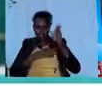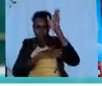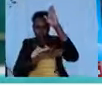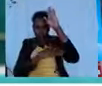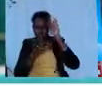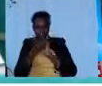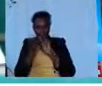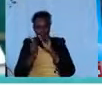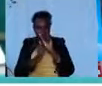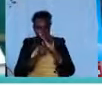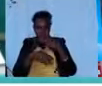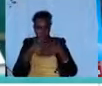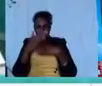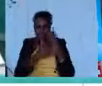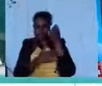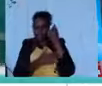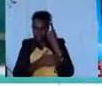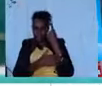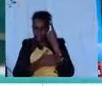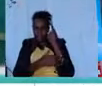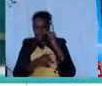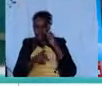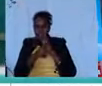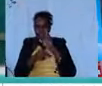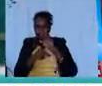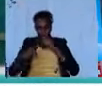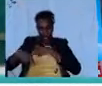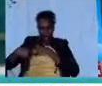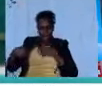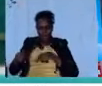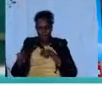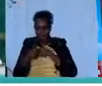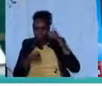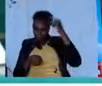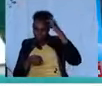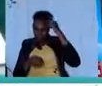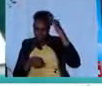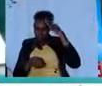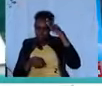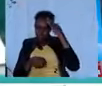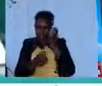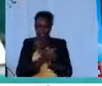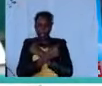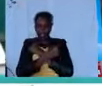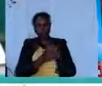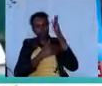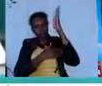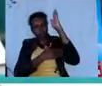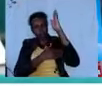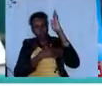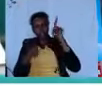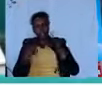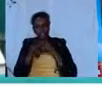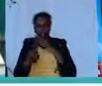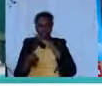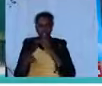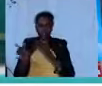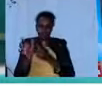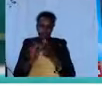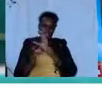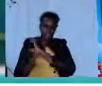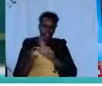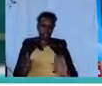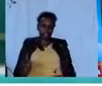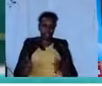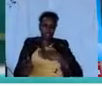all human understanding, keep your hearts and minds in the knowledge and love of God and of his Son, Jesus Christ,